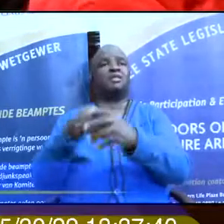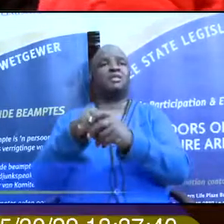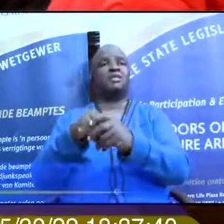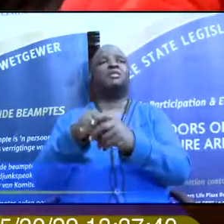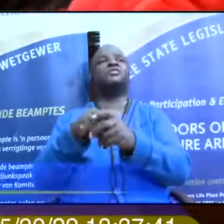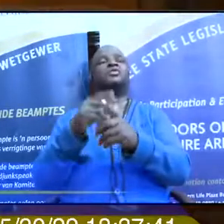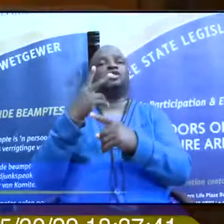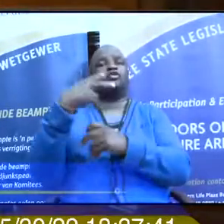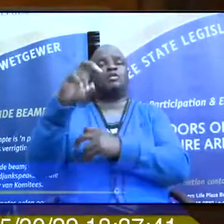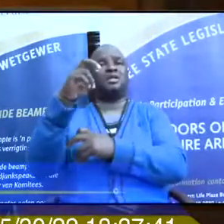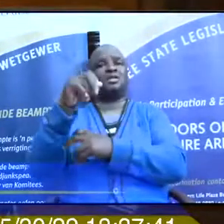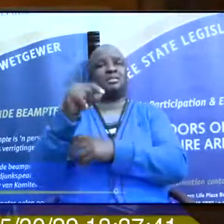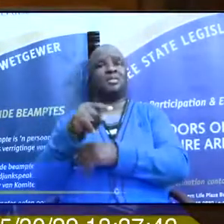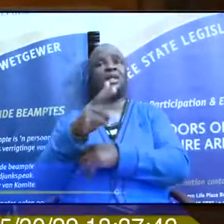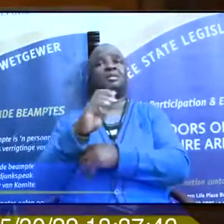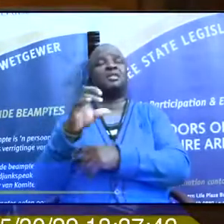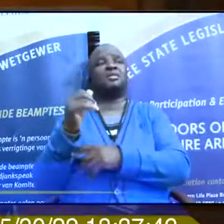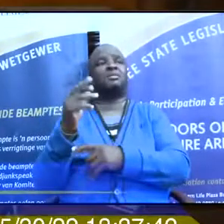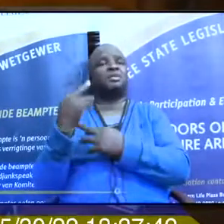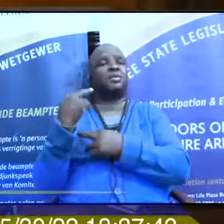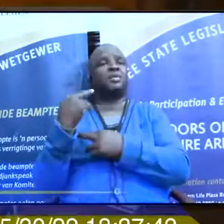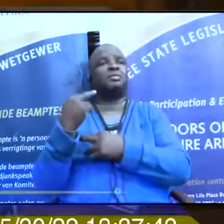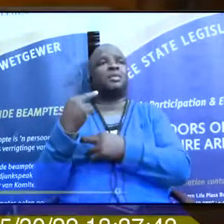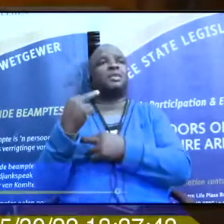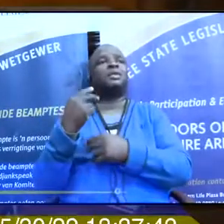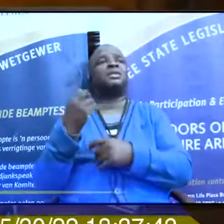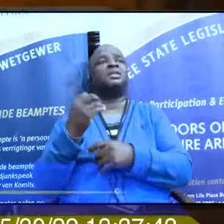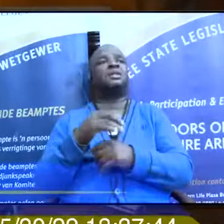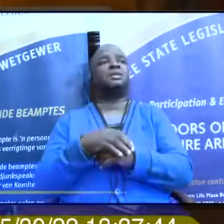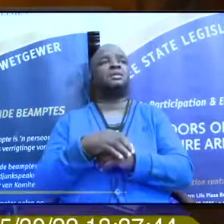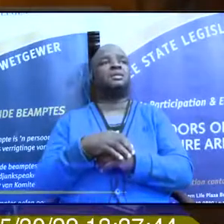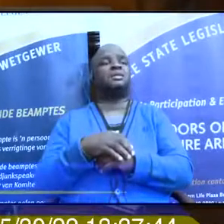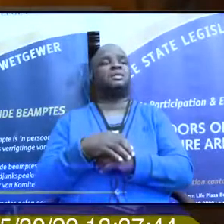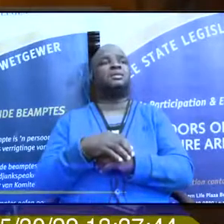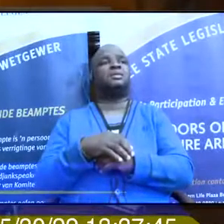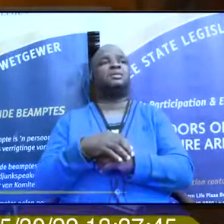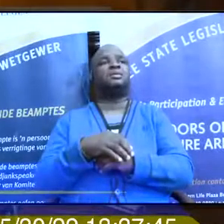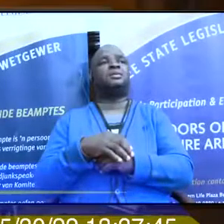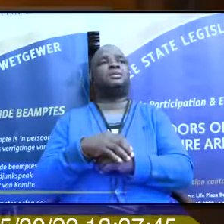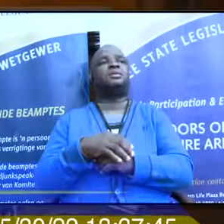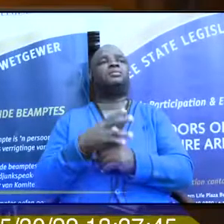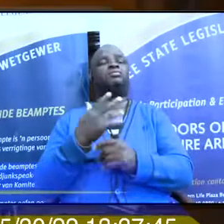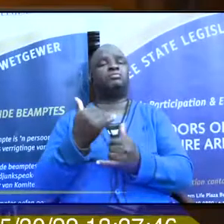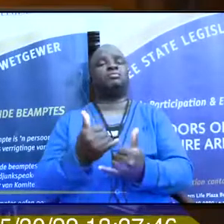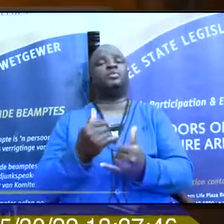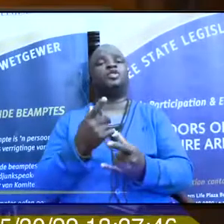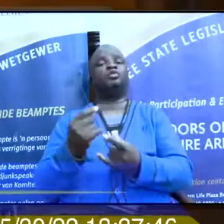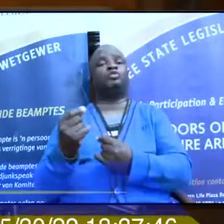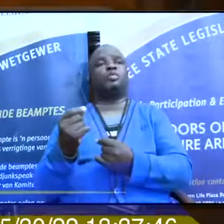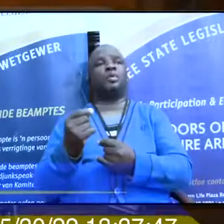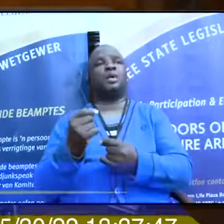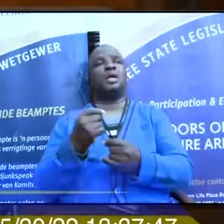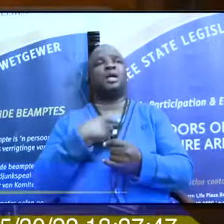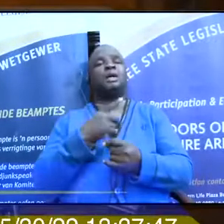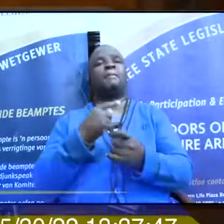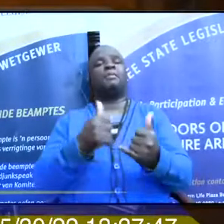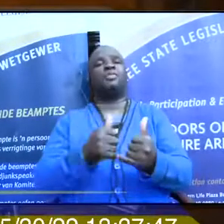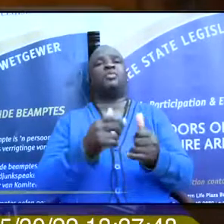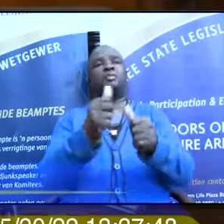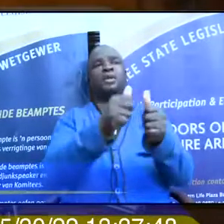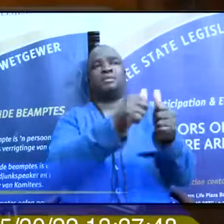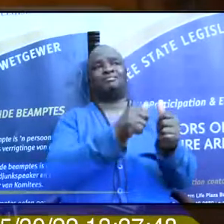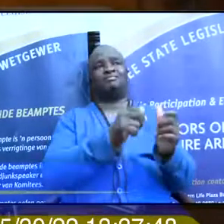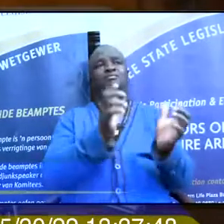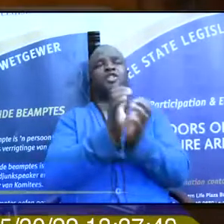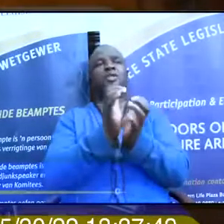that are responsible for that particular sector your convene stakeholders meeting they